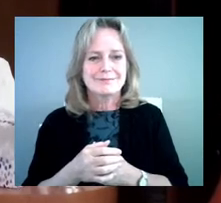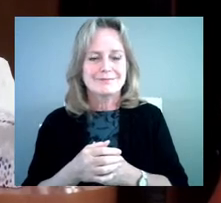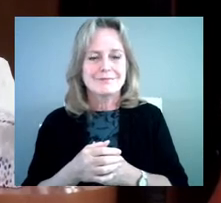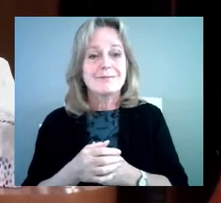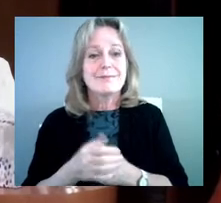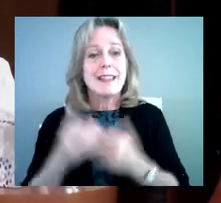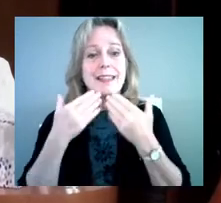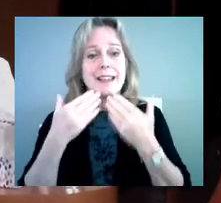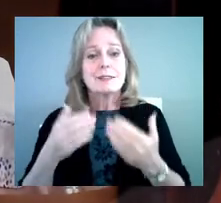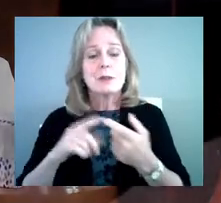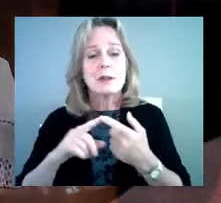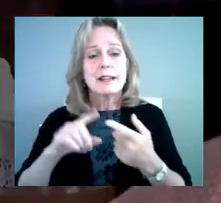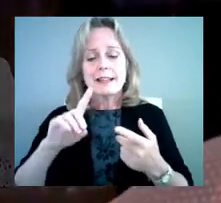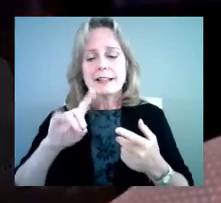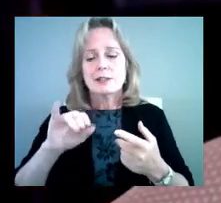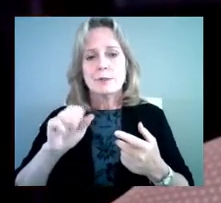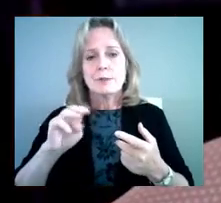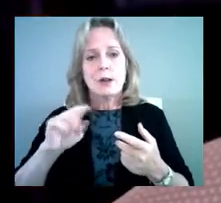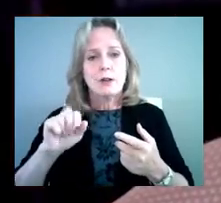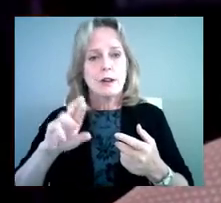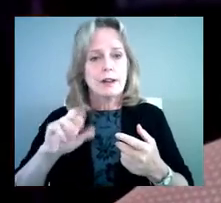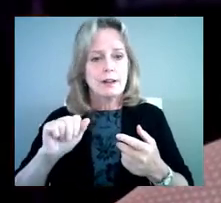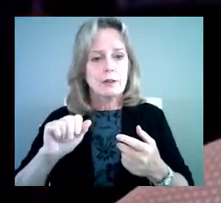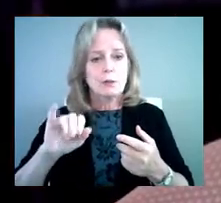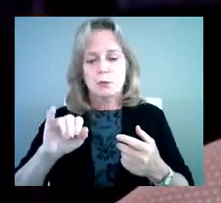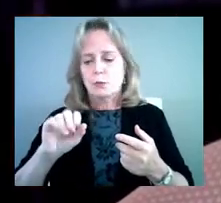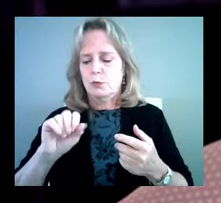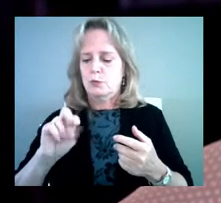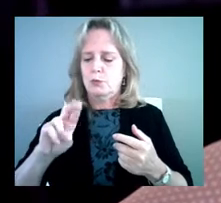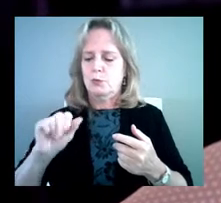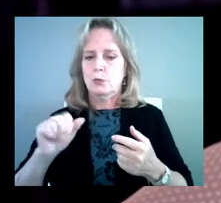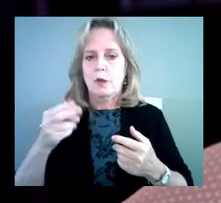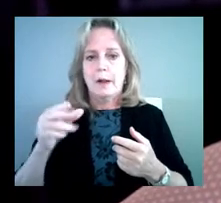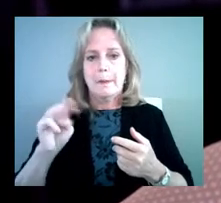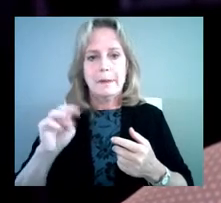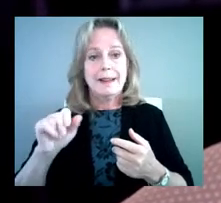Thanks to Jamar Rahming there in the back.